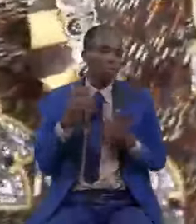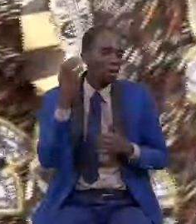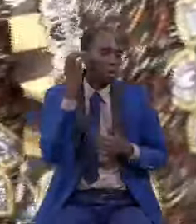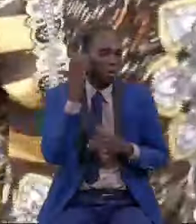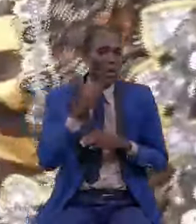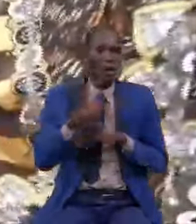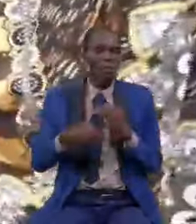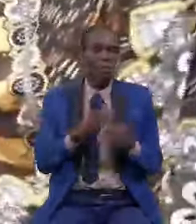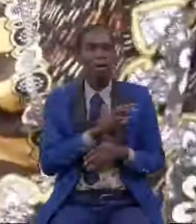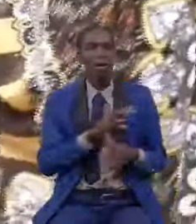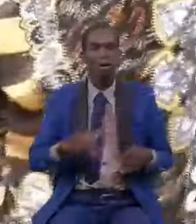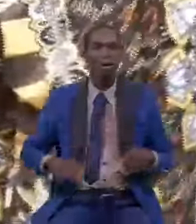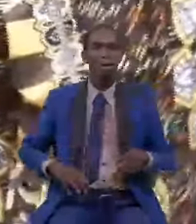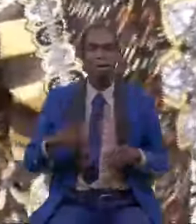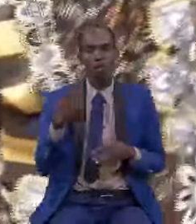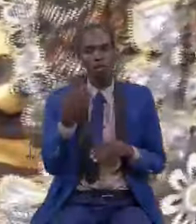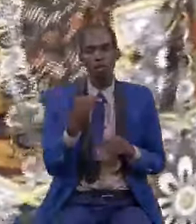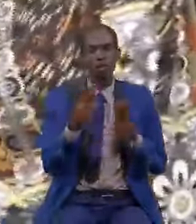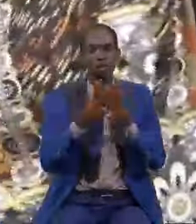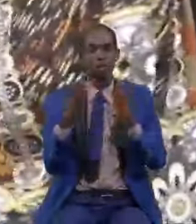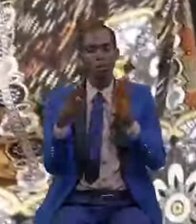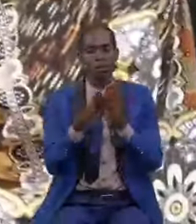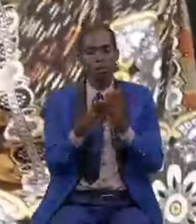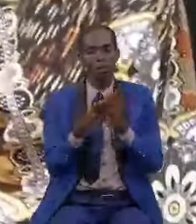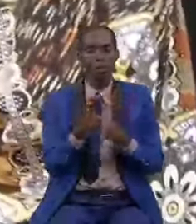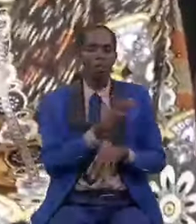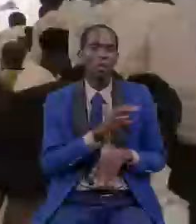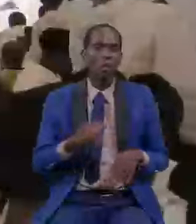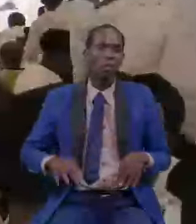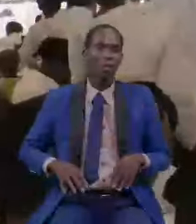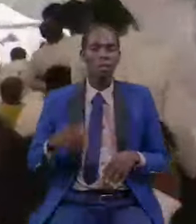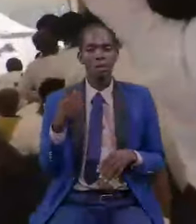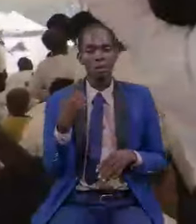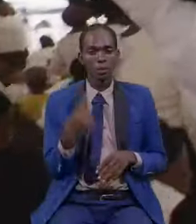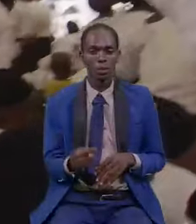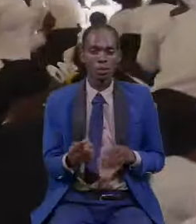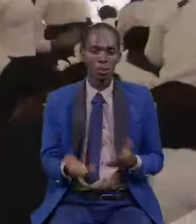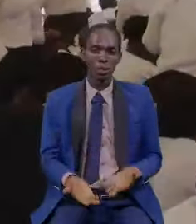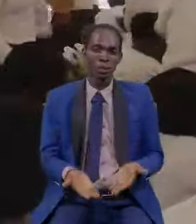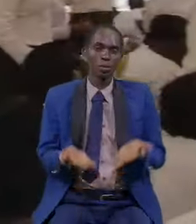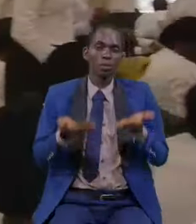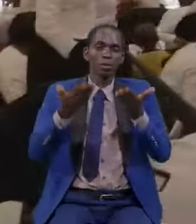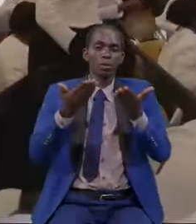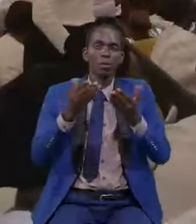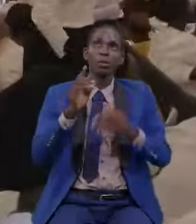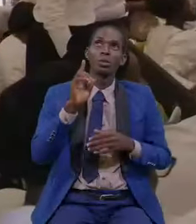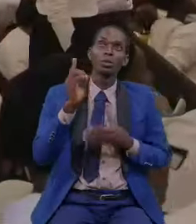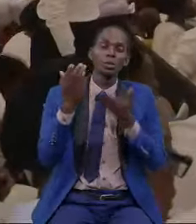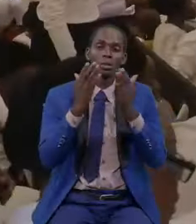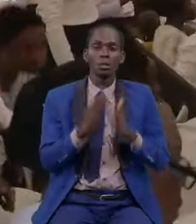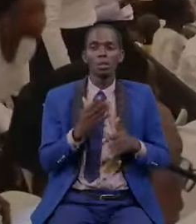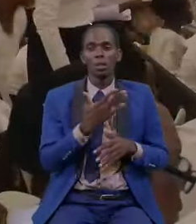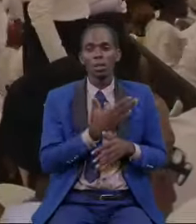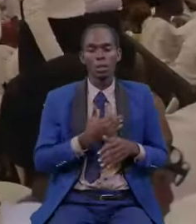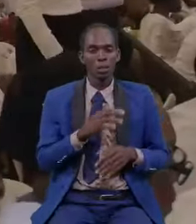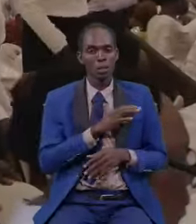door. Christ, the exalted one. Christ, our friend and forerunner. And the